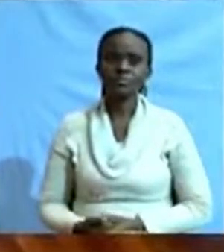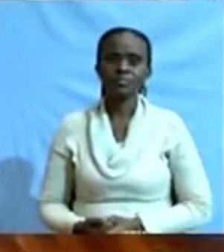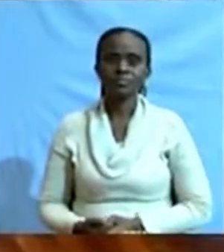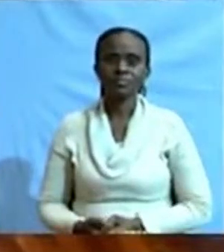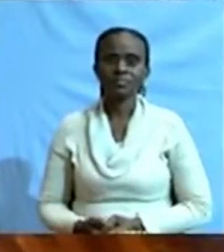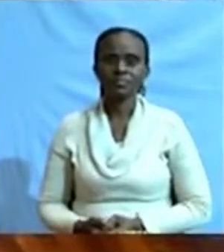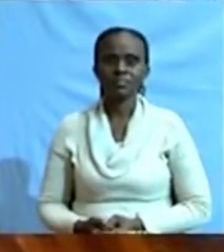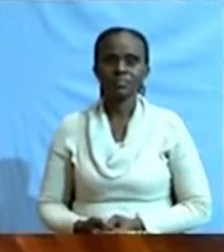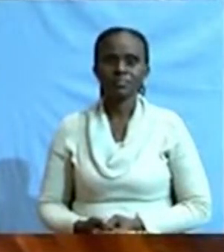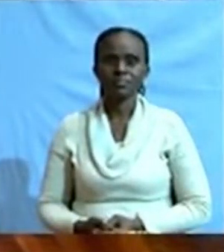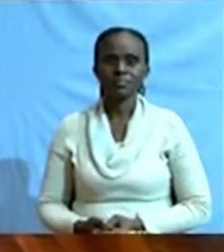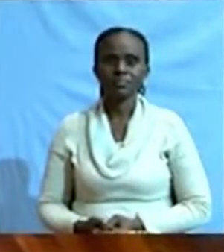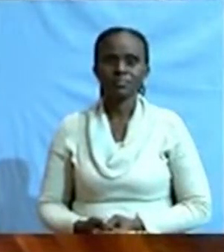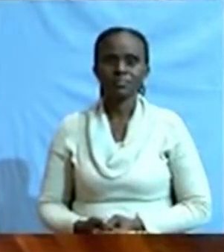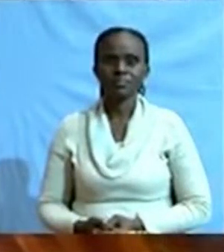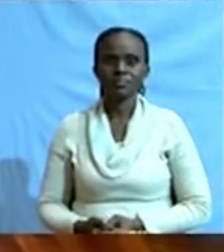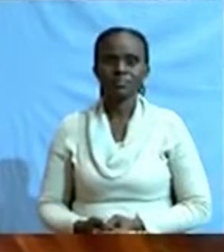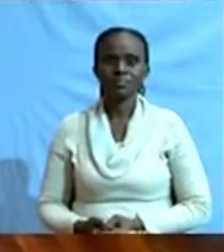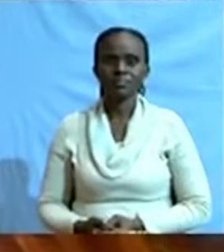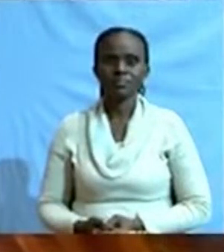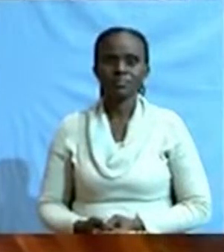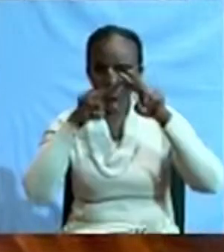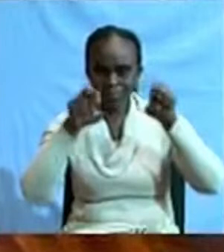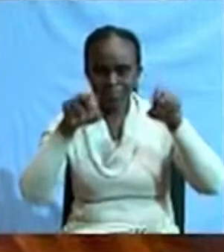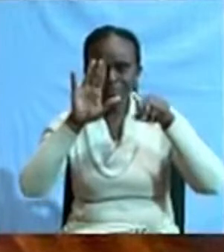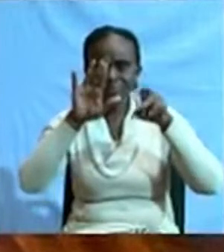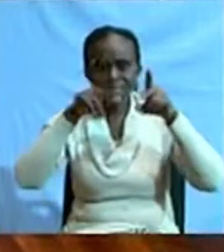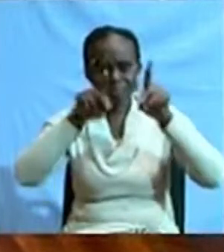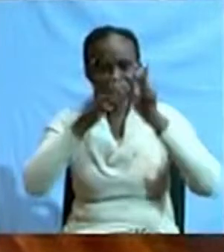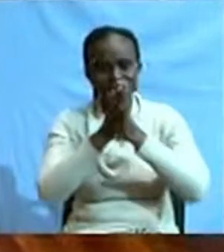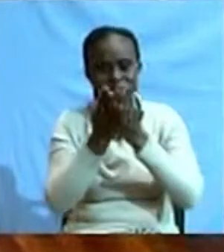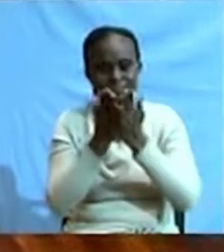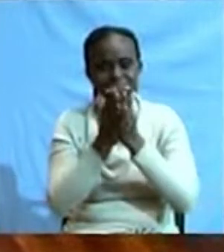Maybe we need to check your passport. Thank you, Chair.